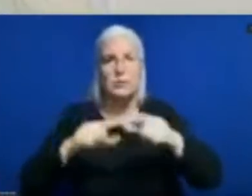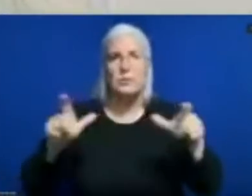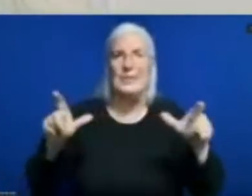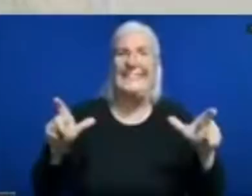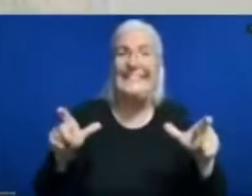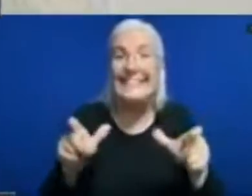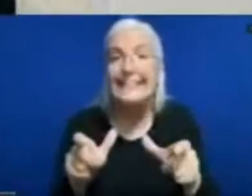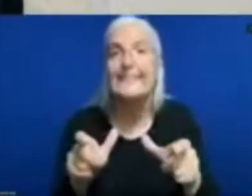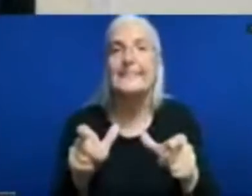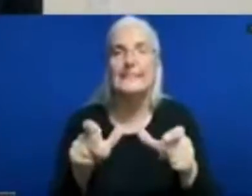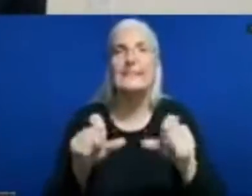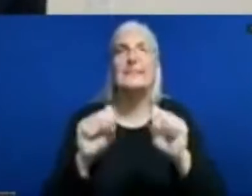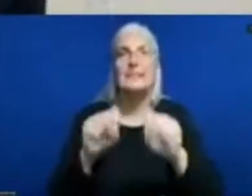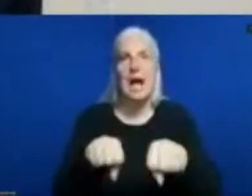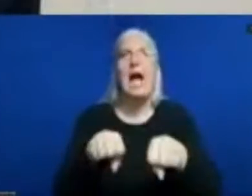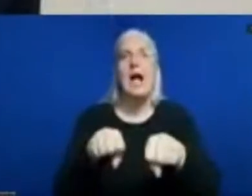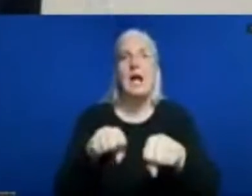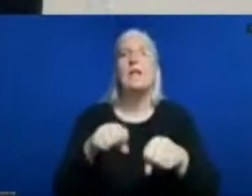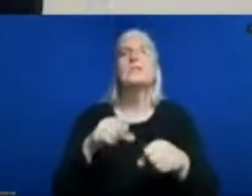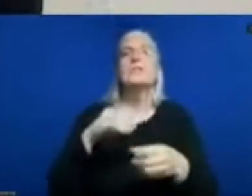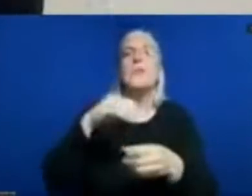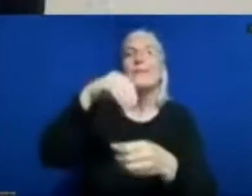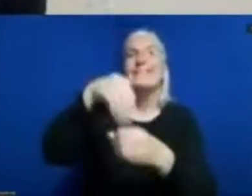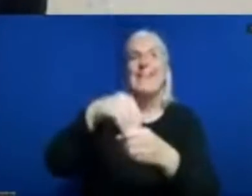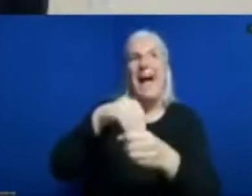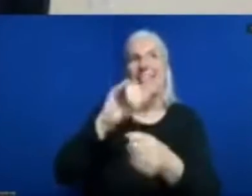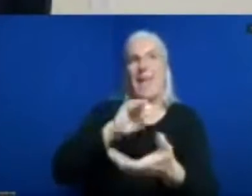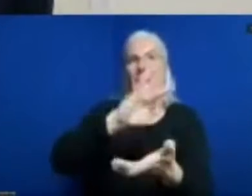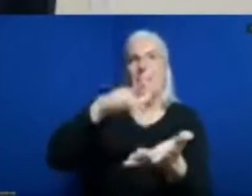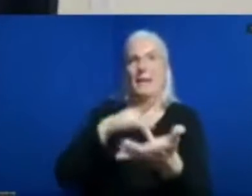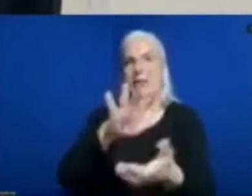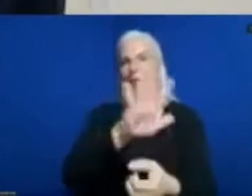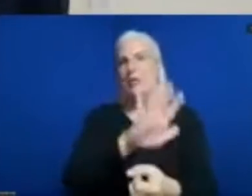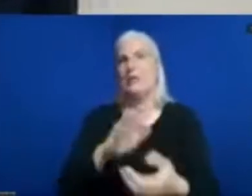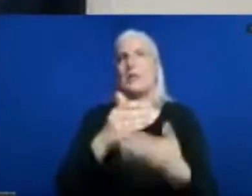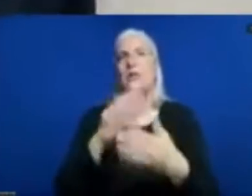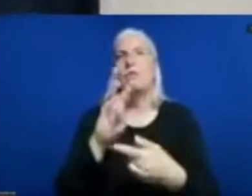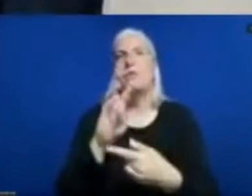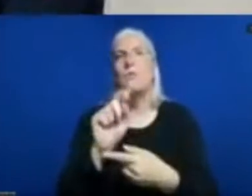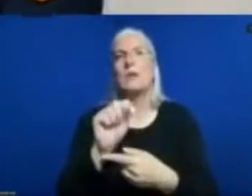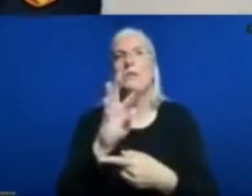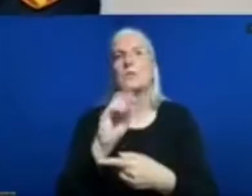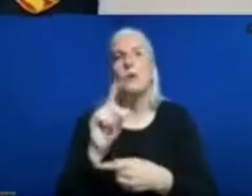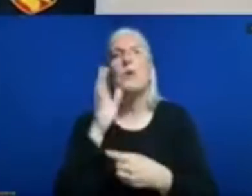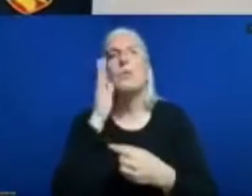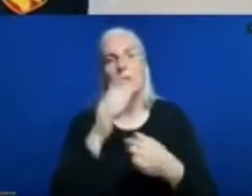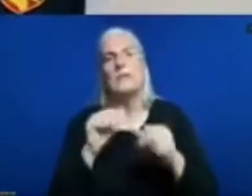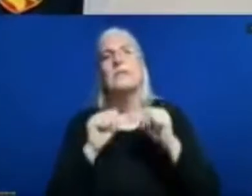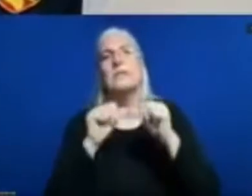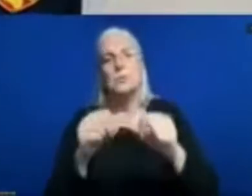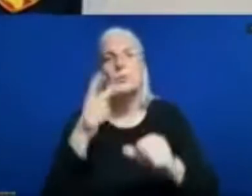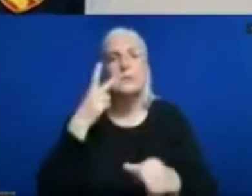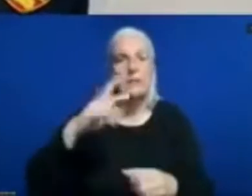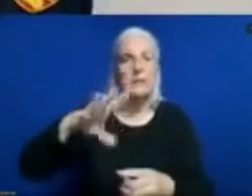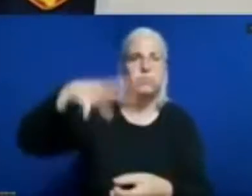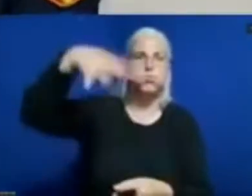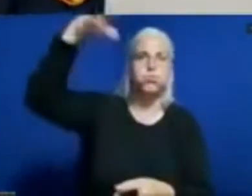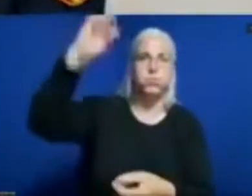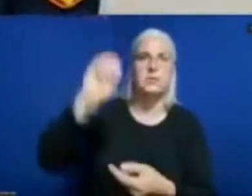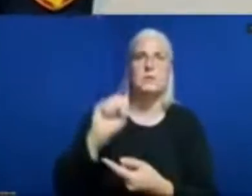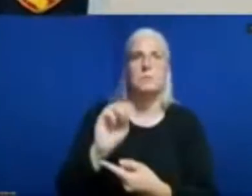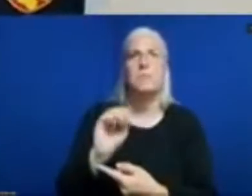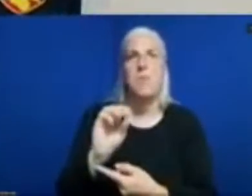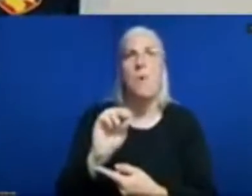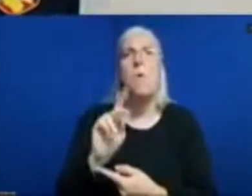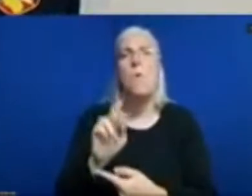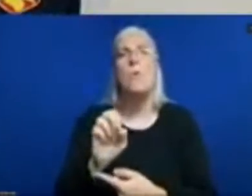being fed by the wind coming out of the north. Coming across into our Susanville branch, we had that little run of a fire a couple days ago due to the